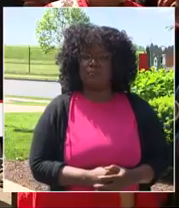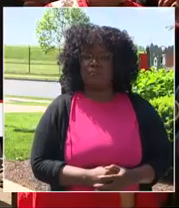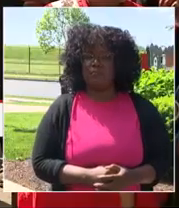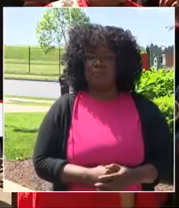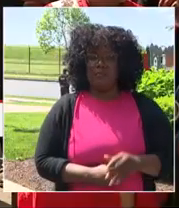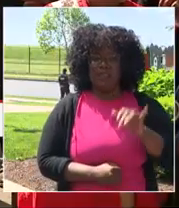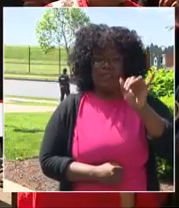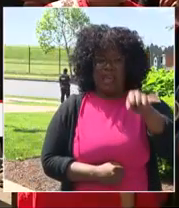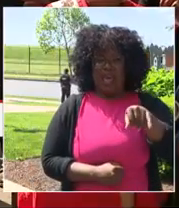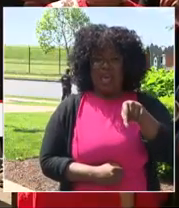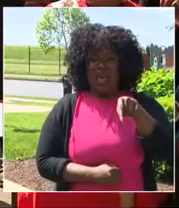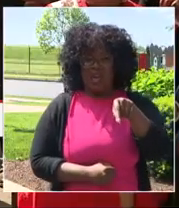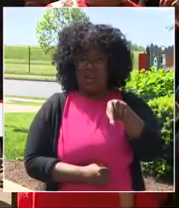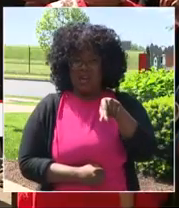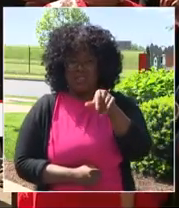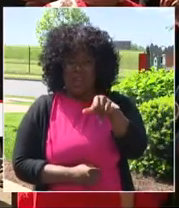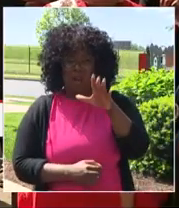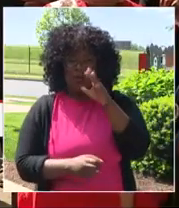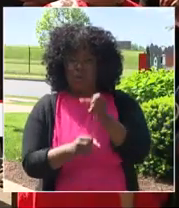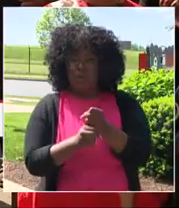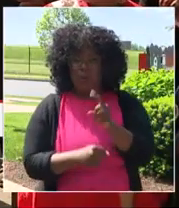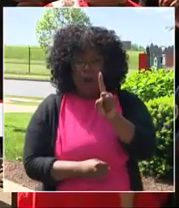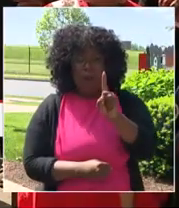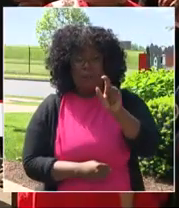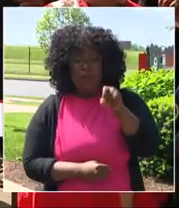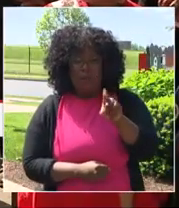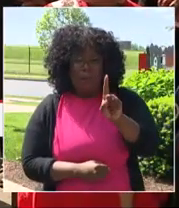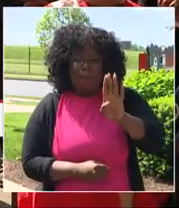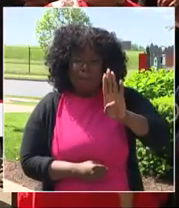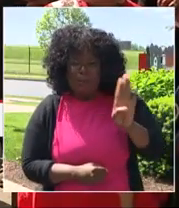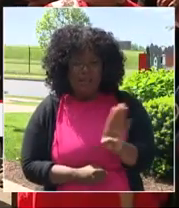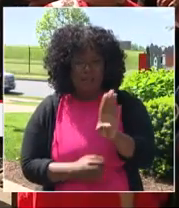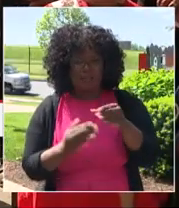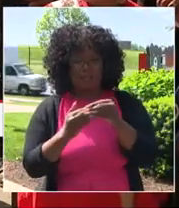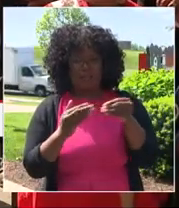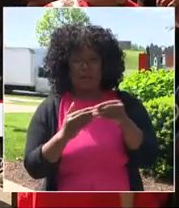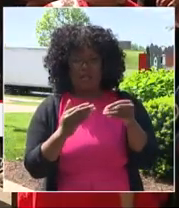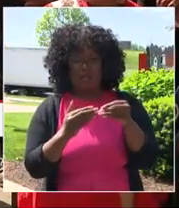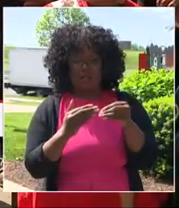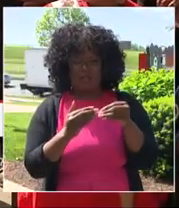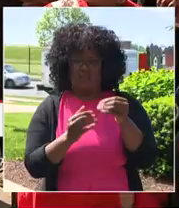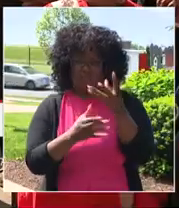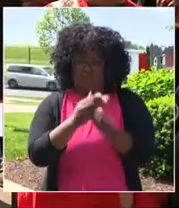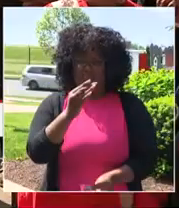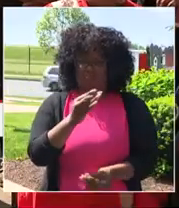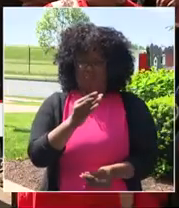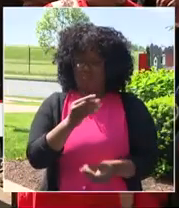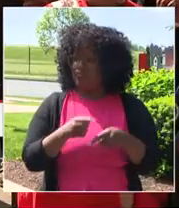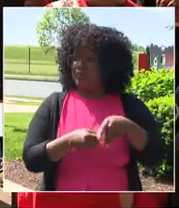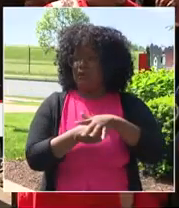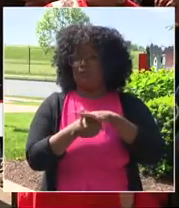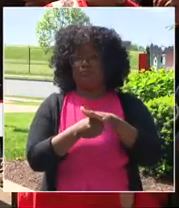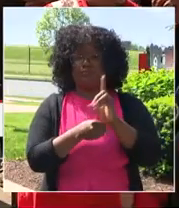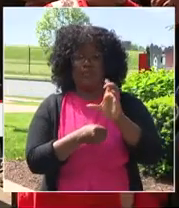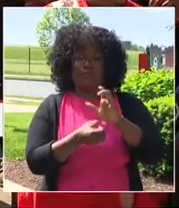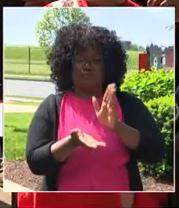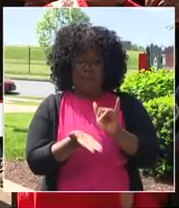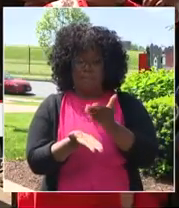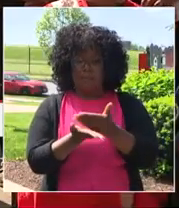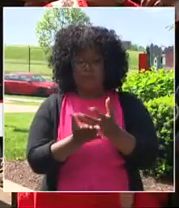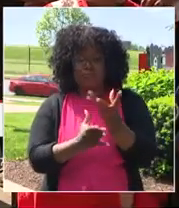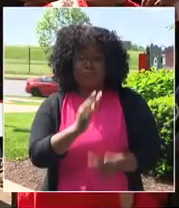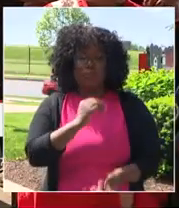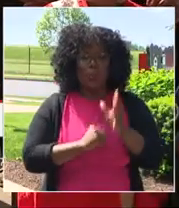$1.1 billion gap to D.C.'s local budget, an impact that would be